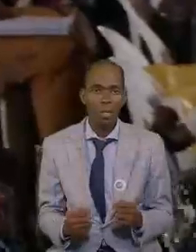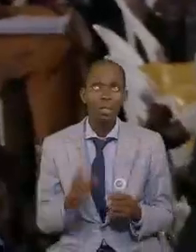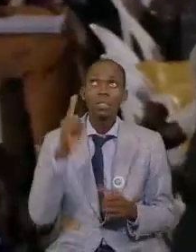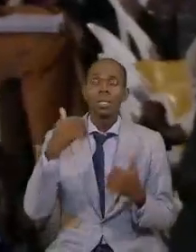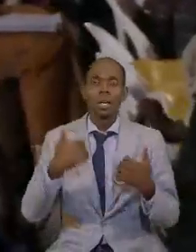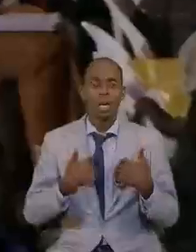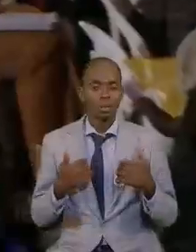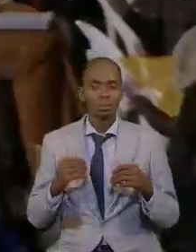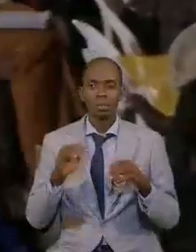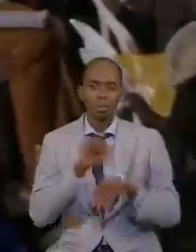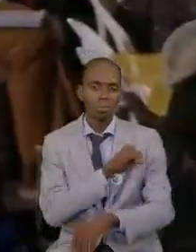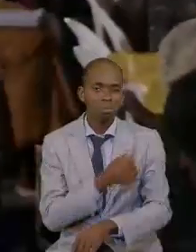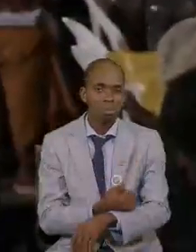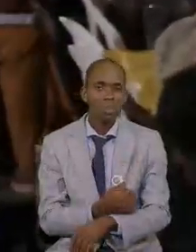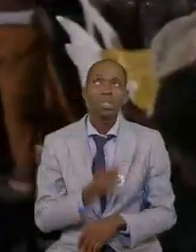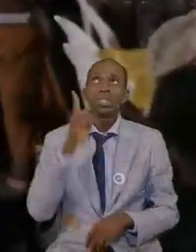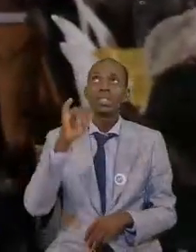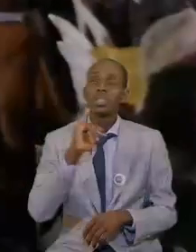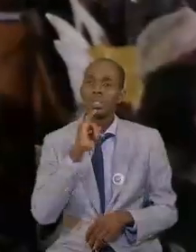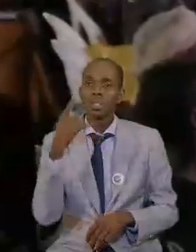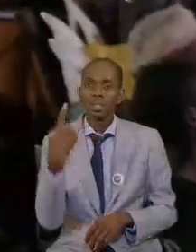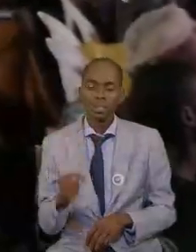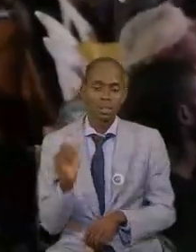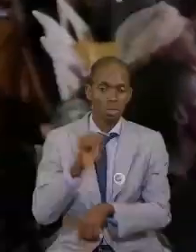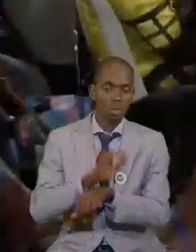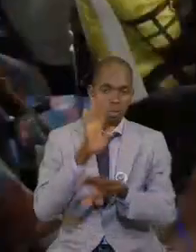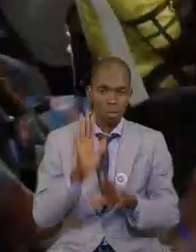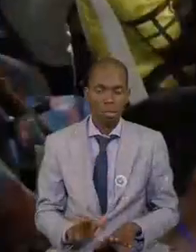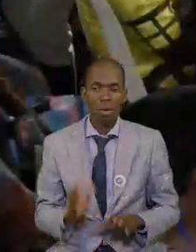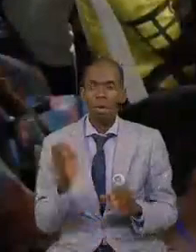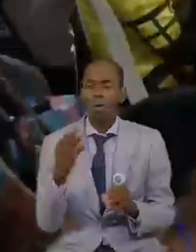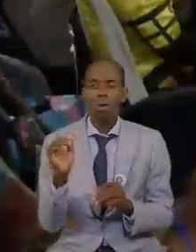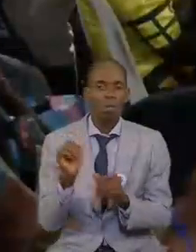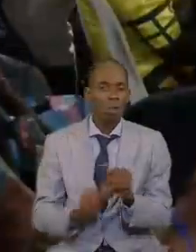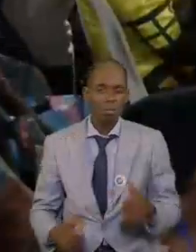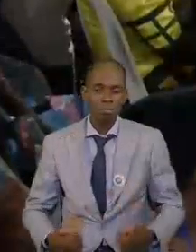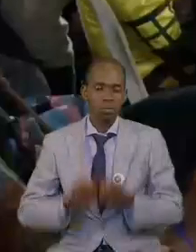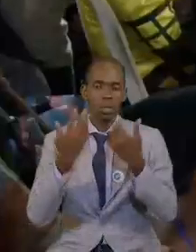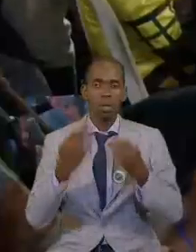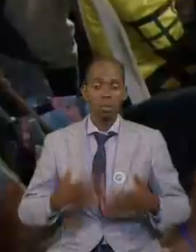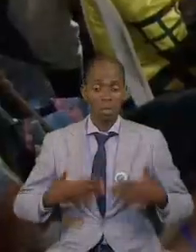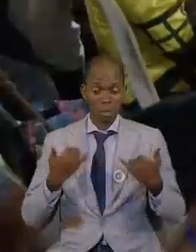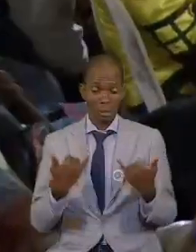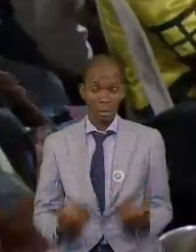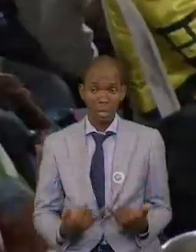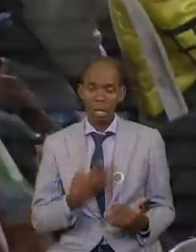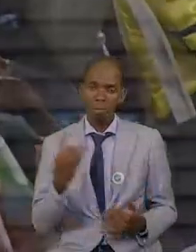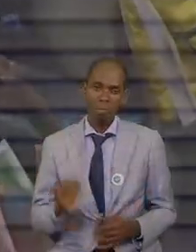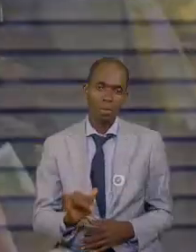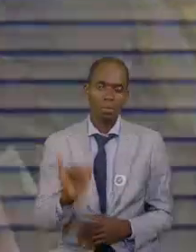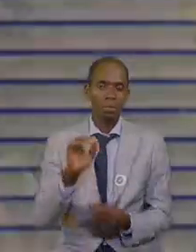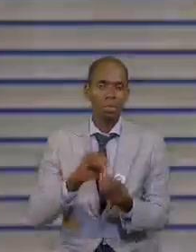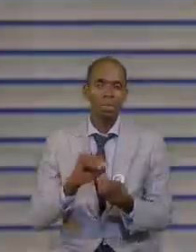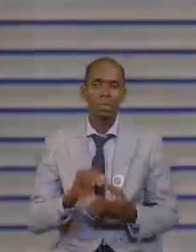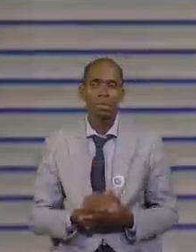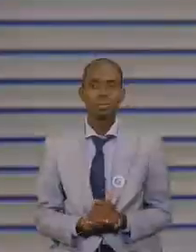authority. Is the conqueror and the overcomer of every challenge of life, both now and